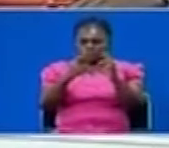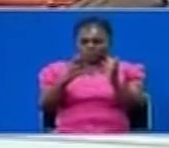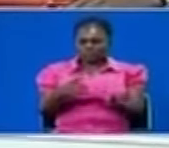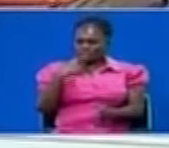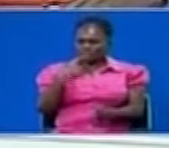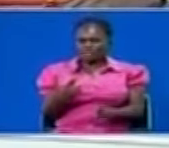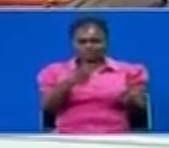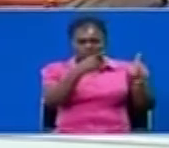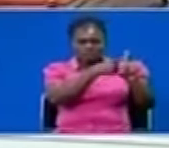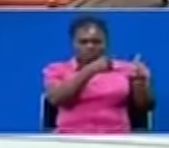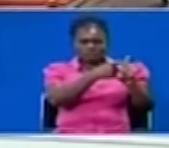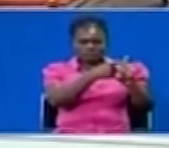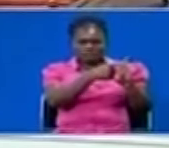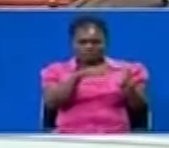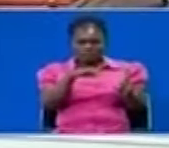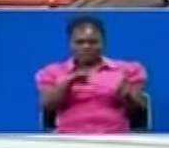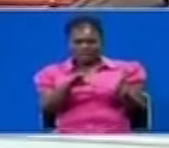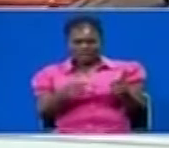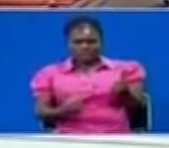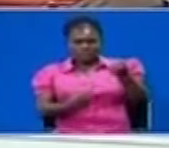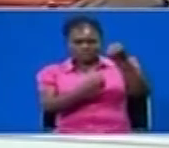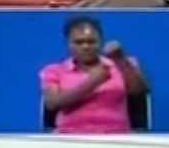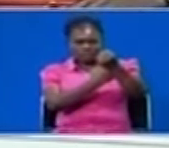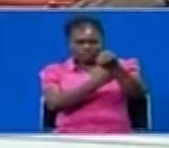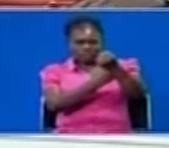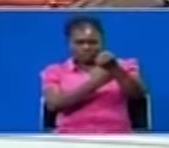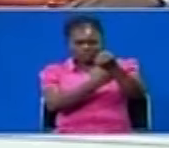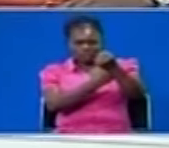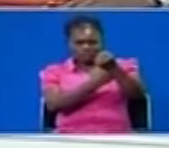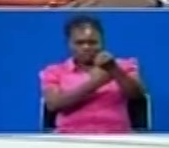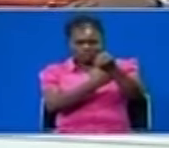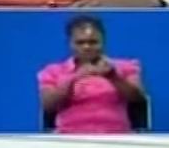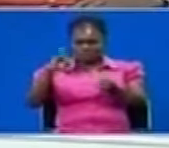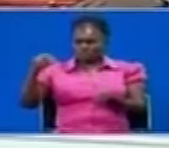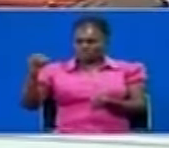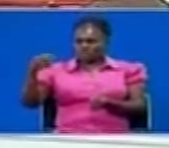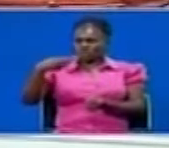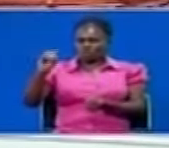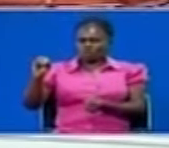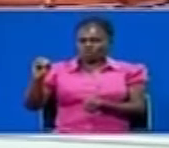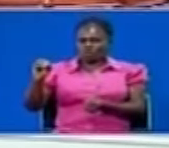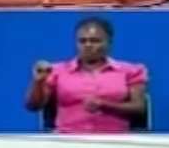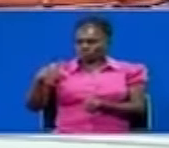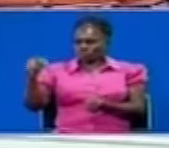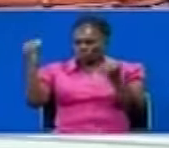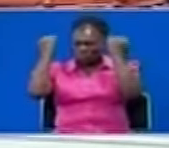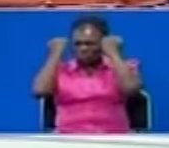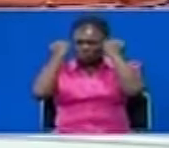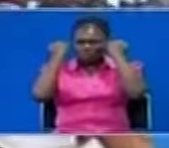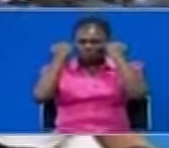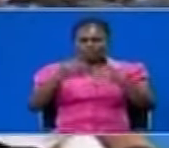from Kwale, Mvurya has sworn to stand by the very words that made Joho decide to sue him.